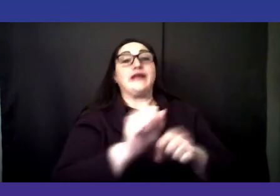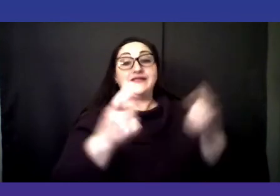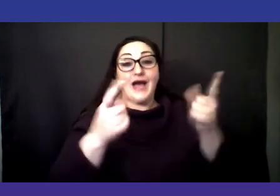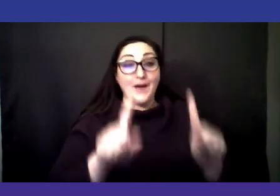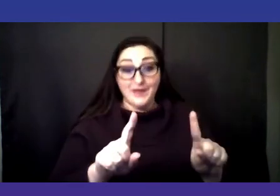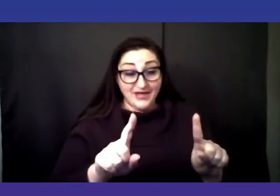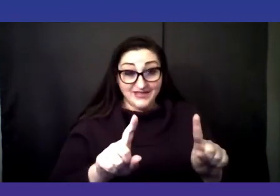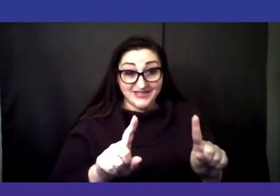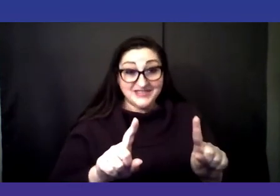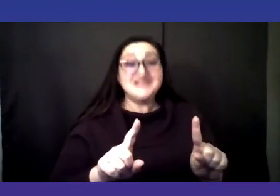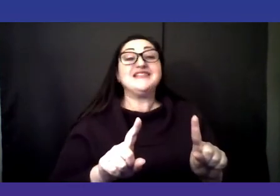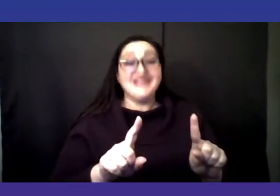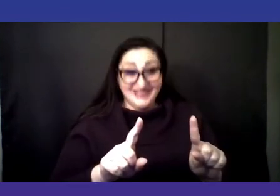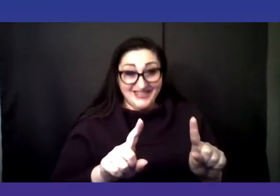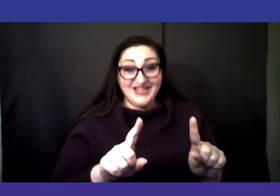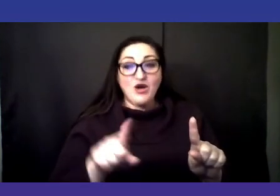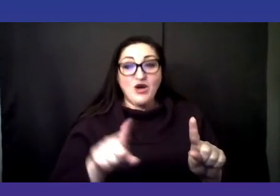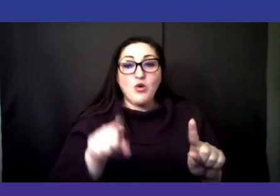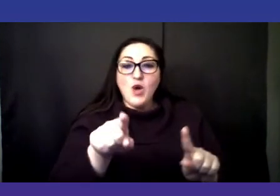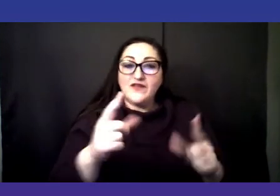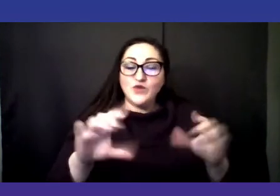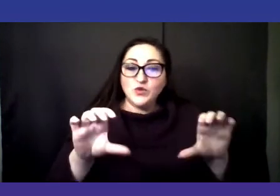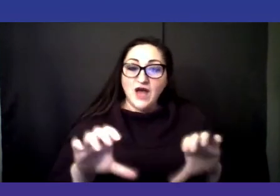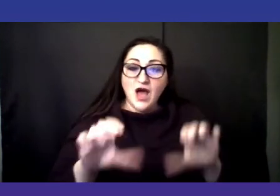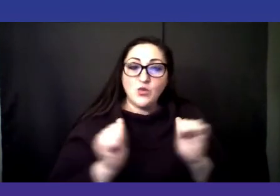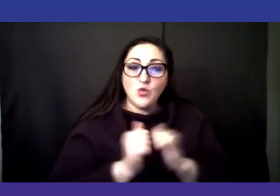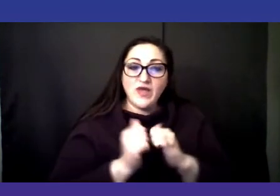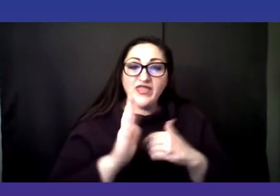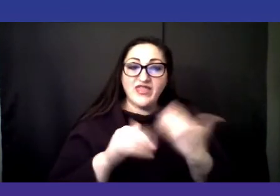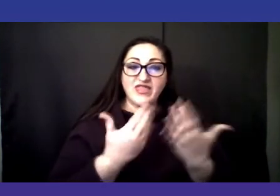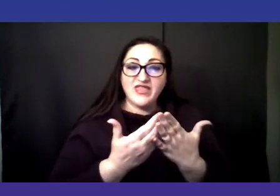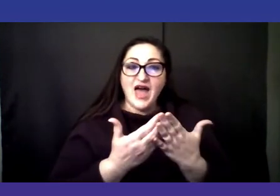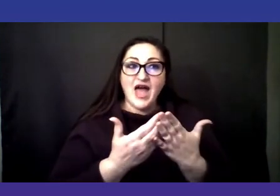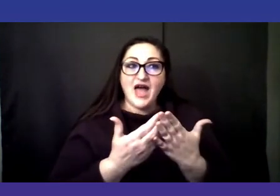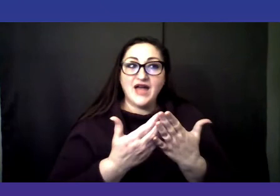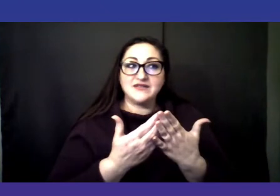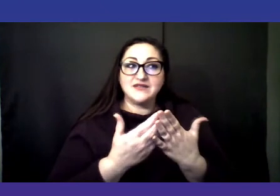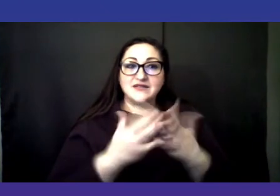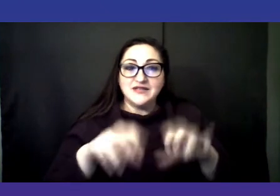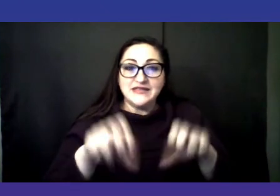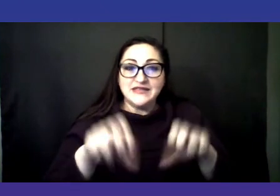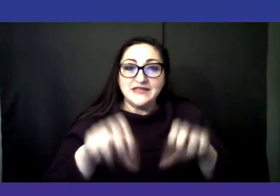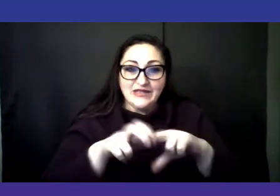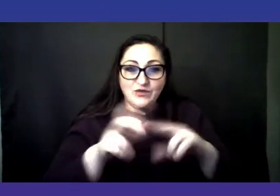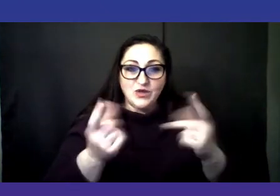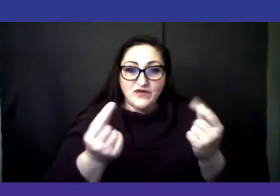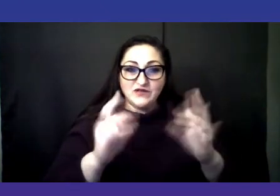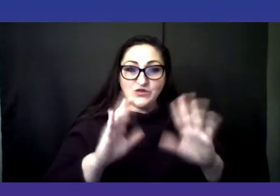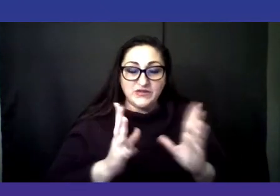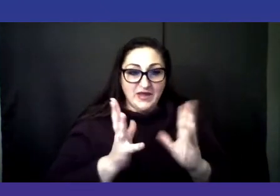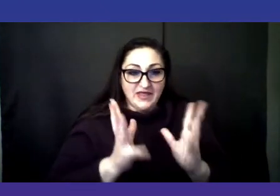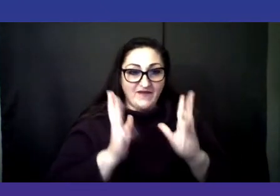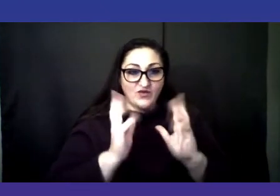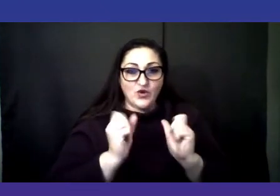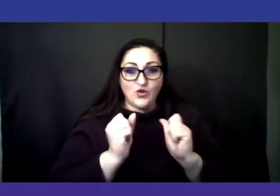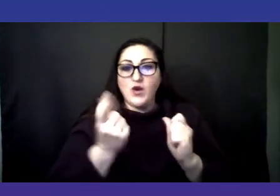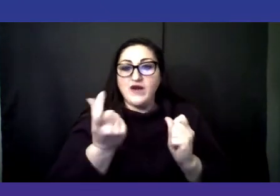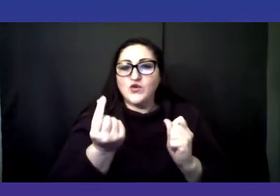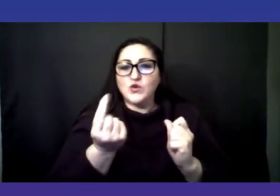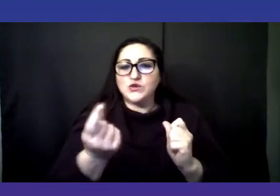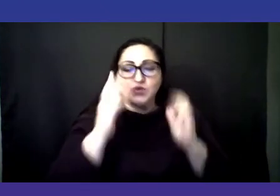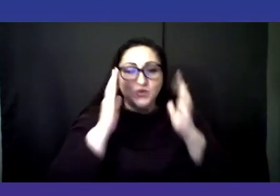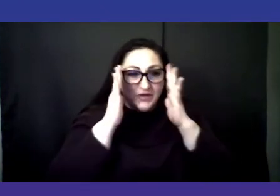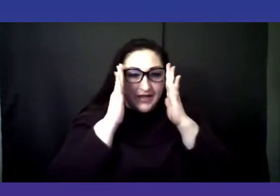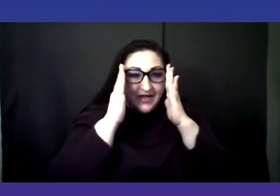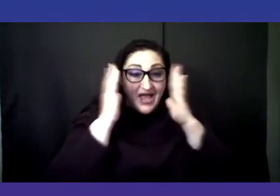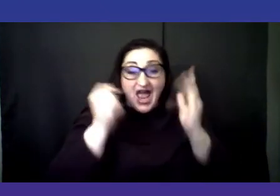with that room, with that seat, with what has, again, what has been left for you? So what have you done with it? Name one thing. You don't